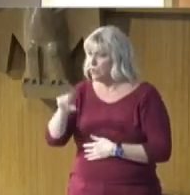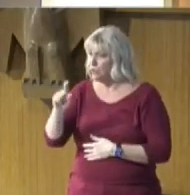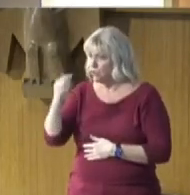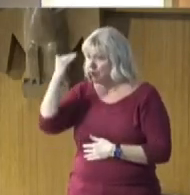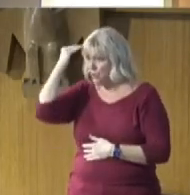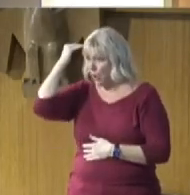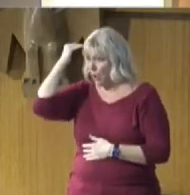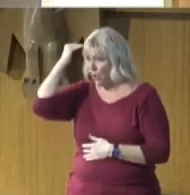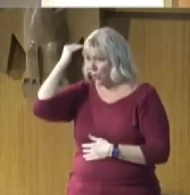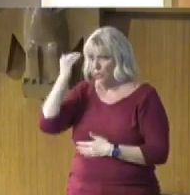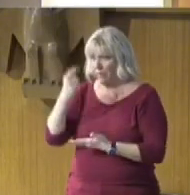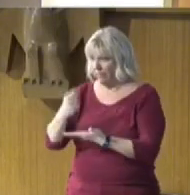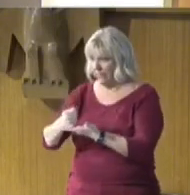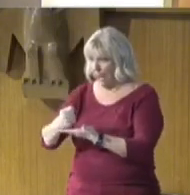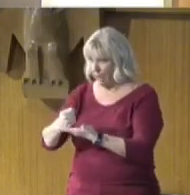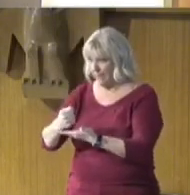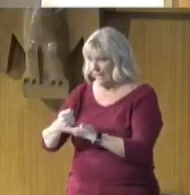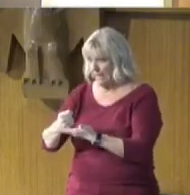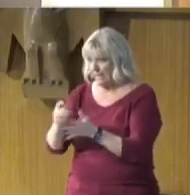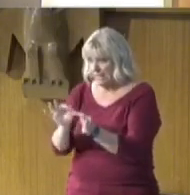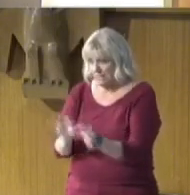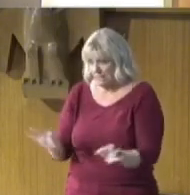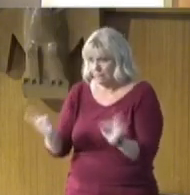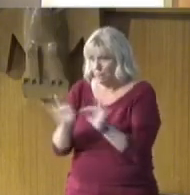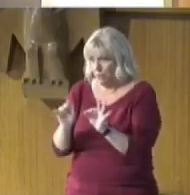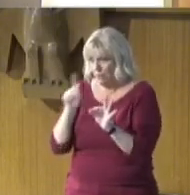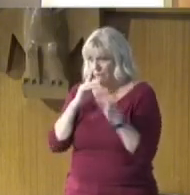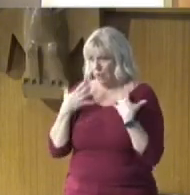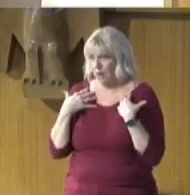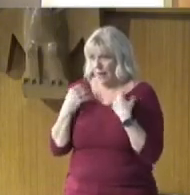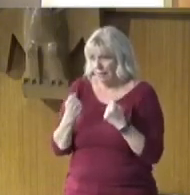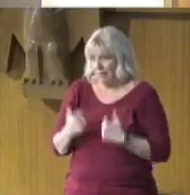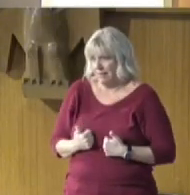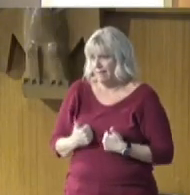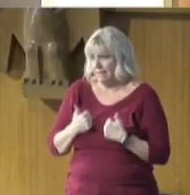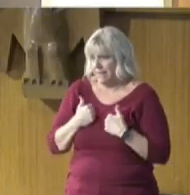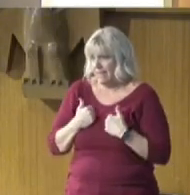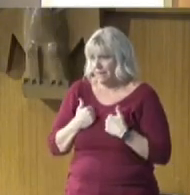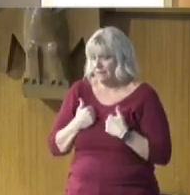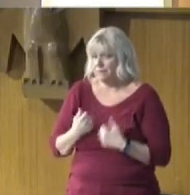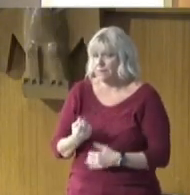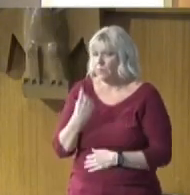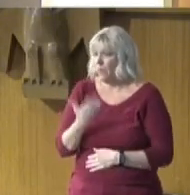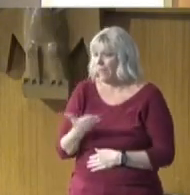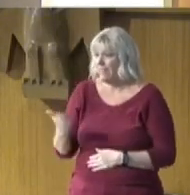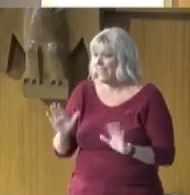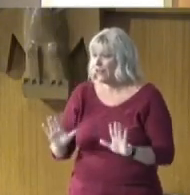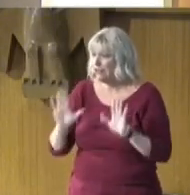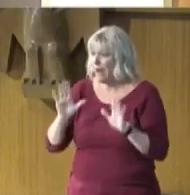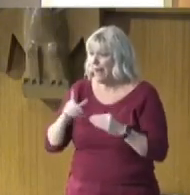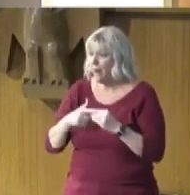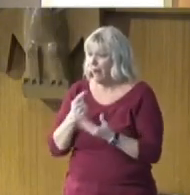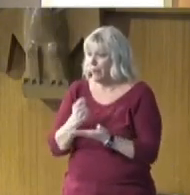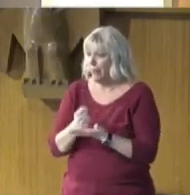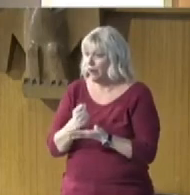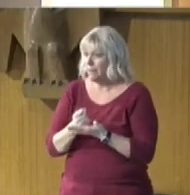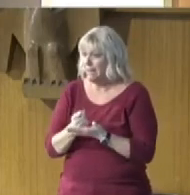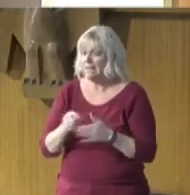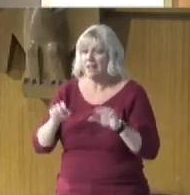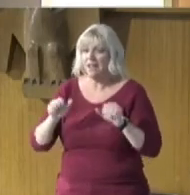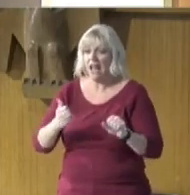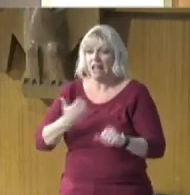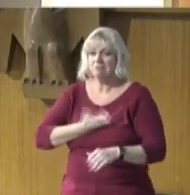I think therapy is essential to healthy living. And one thing that is great about therapy is you can say things without fear of